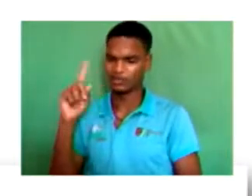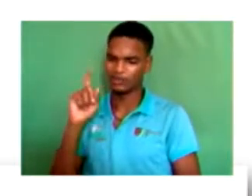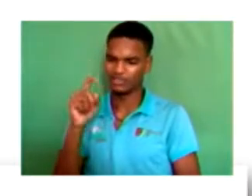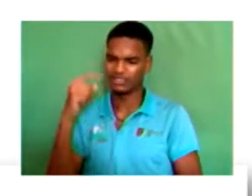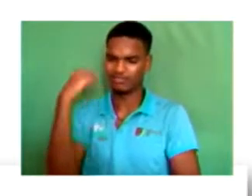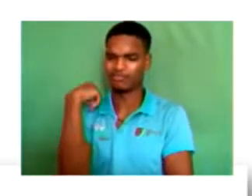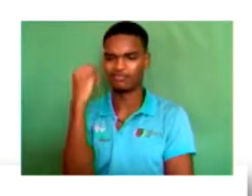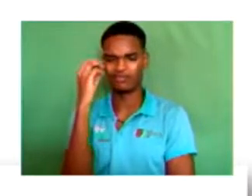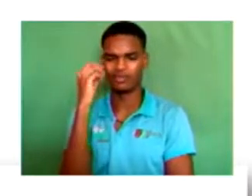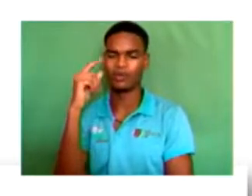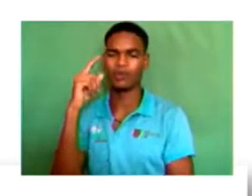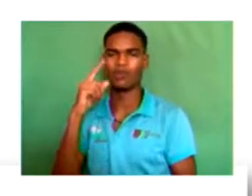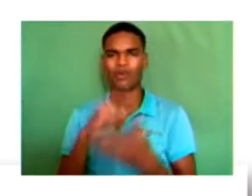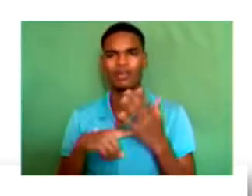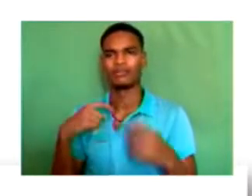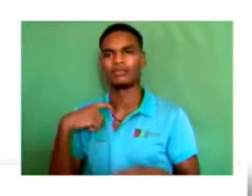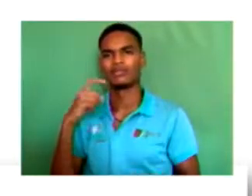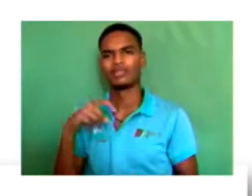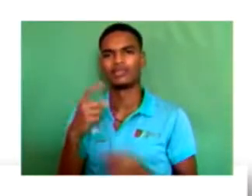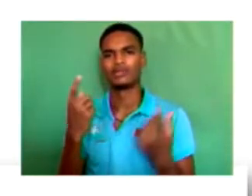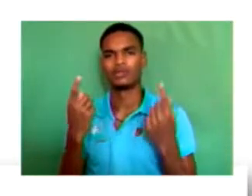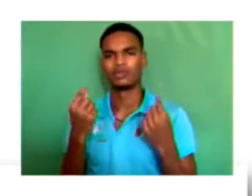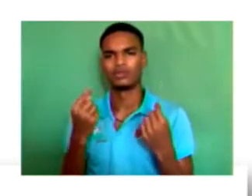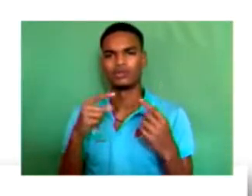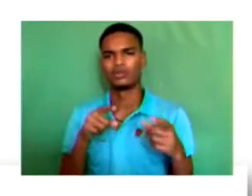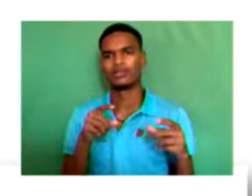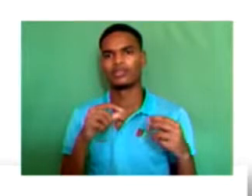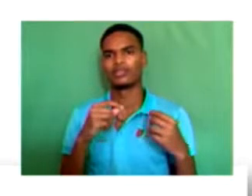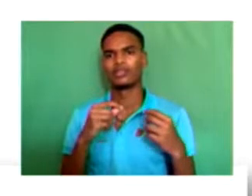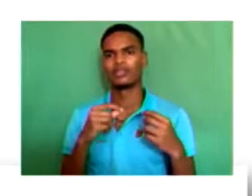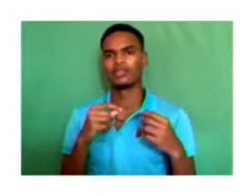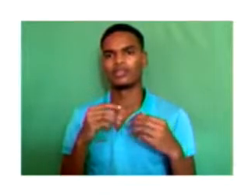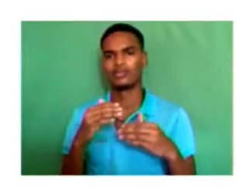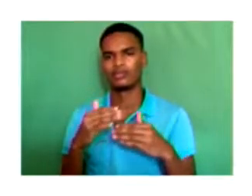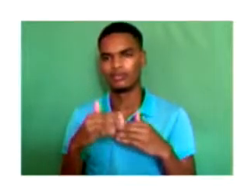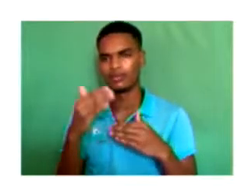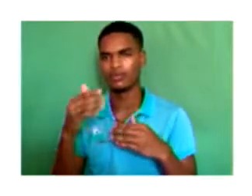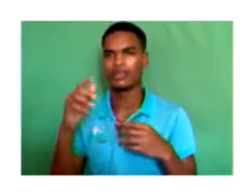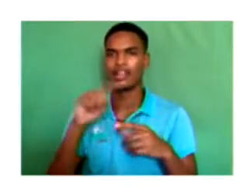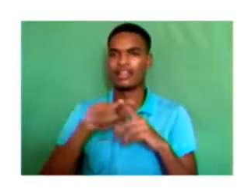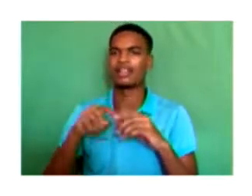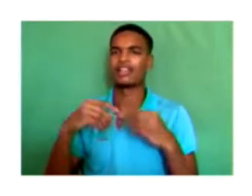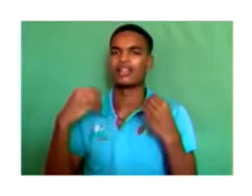being a picture on a slide deck to being real devices in people's hands? Well,